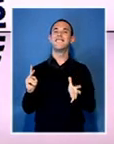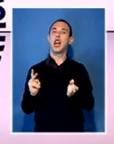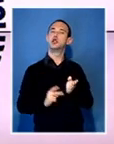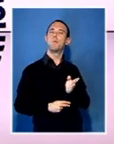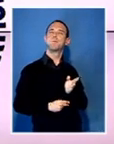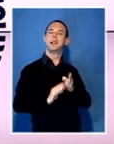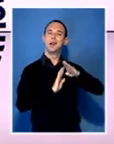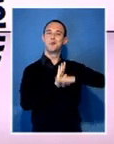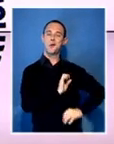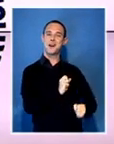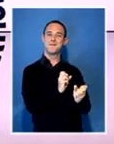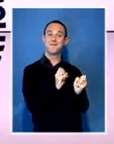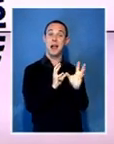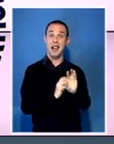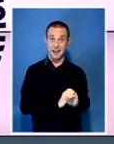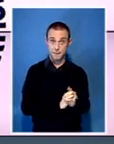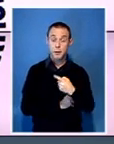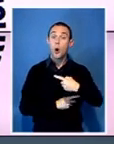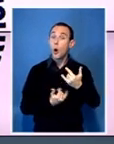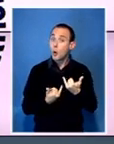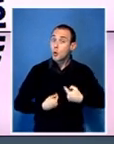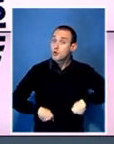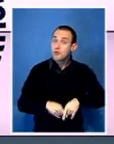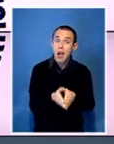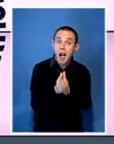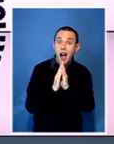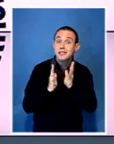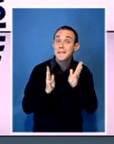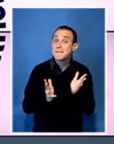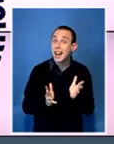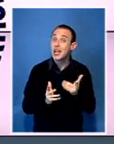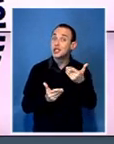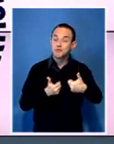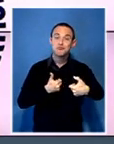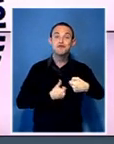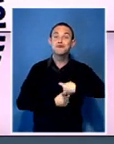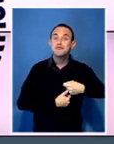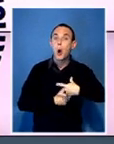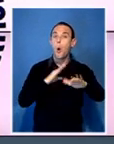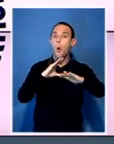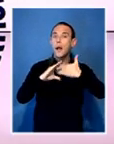us right here on the show. You can participate in tonight's program. Tell us what you think. Send us your emails to